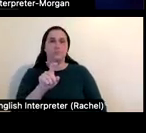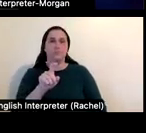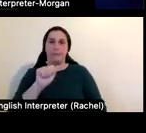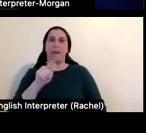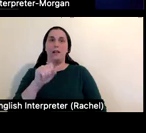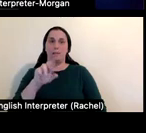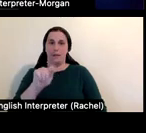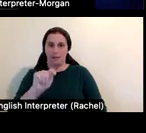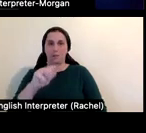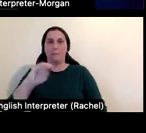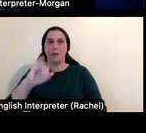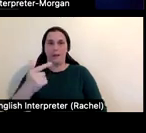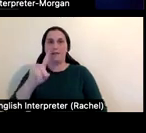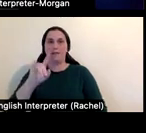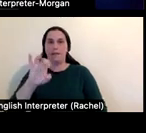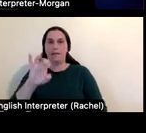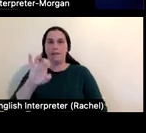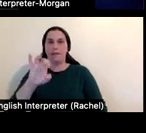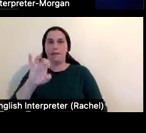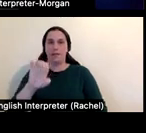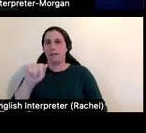Hat Albert die Katze?